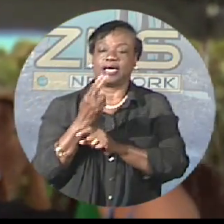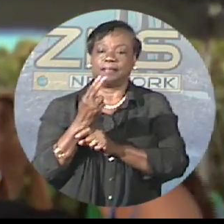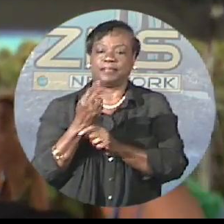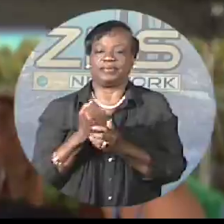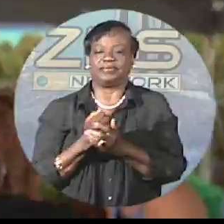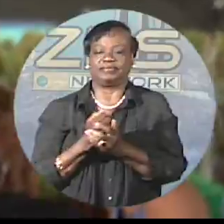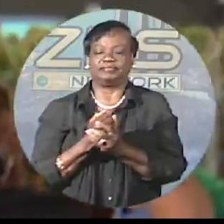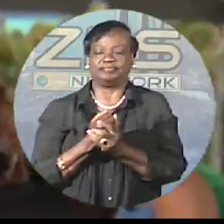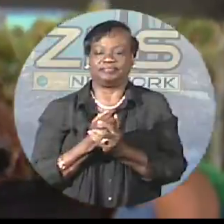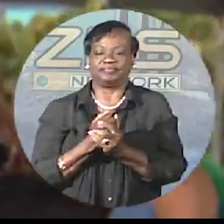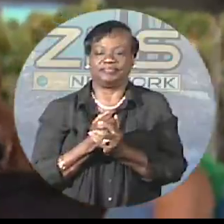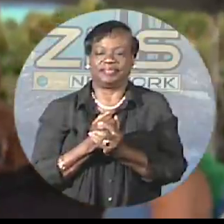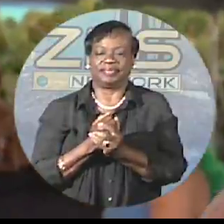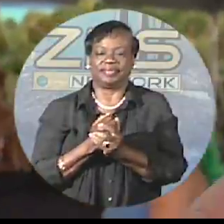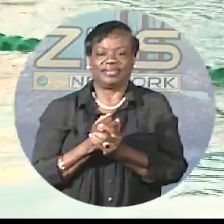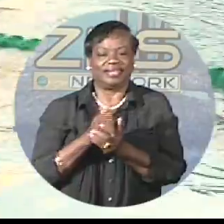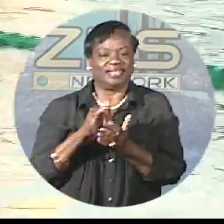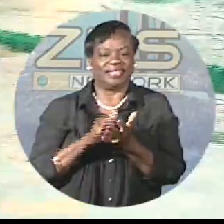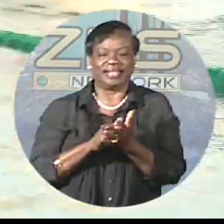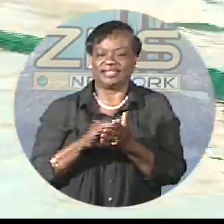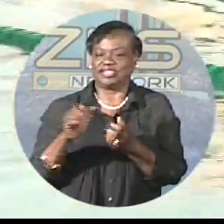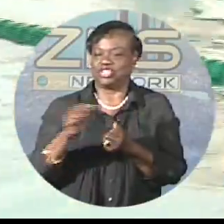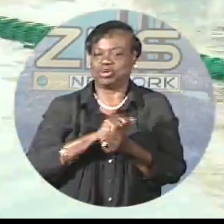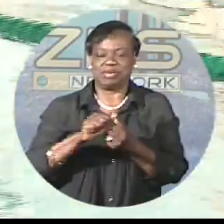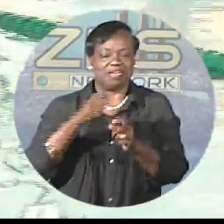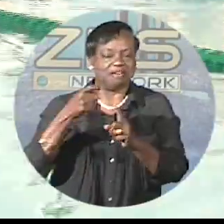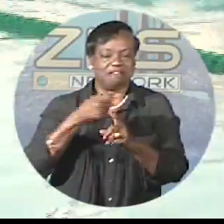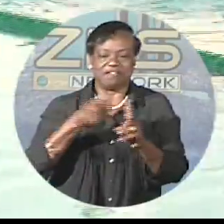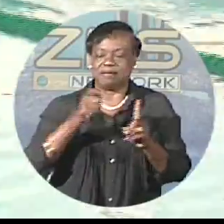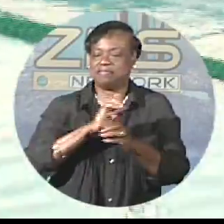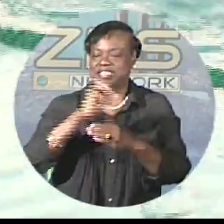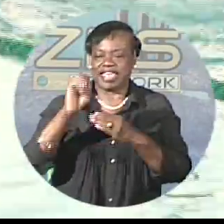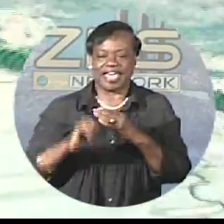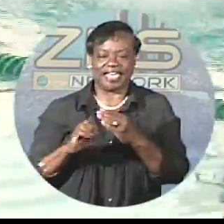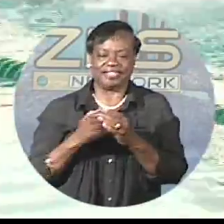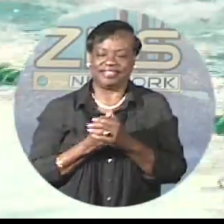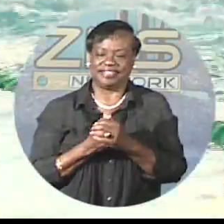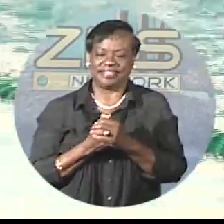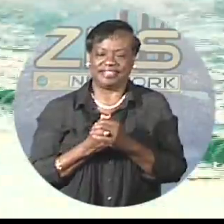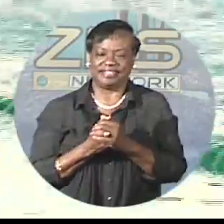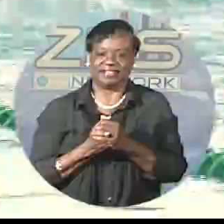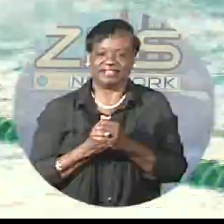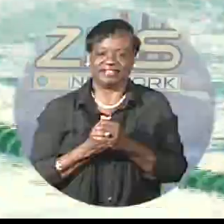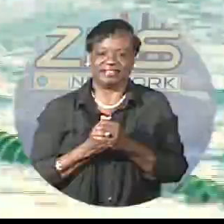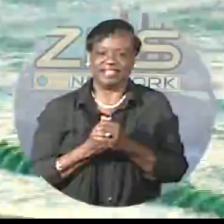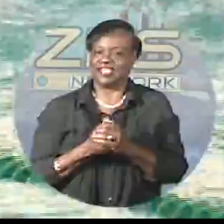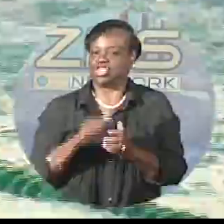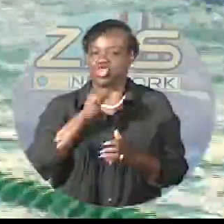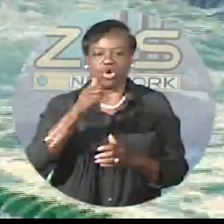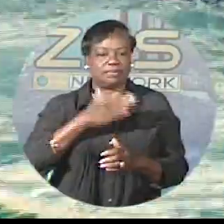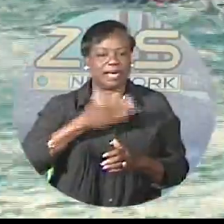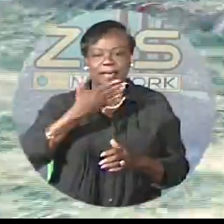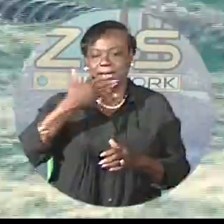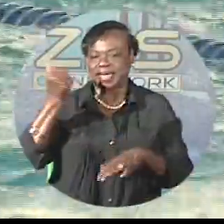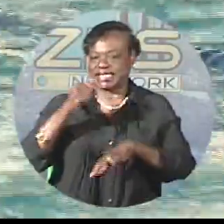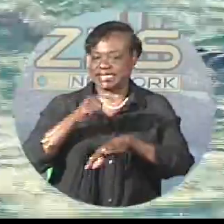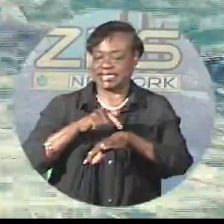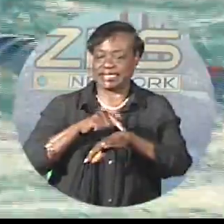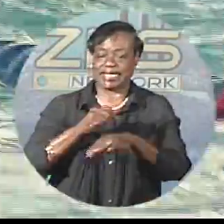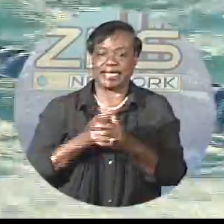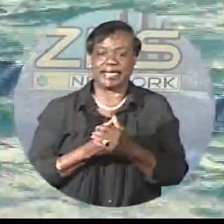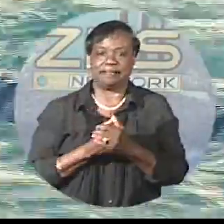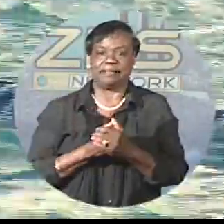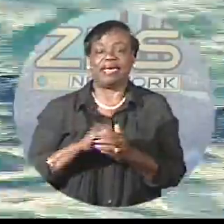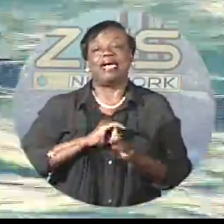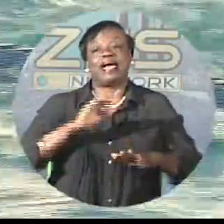that just ruined me for the end. I shaved the table for the meet, and I was under my best time, so I'm happy